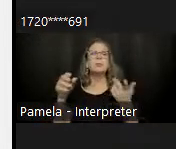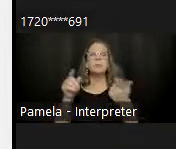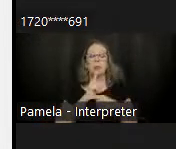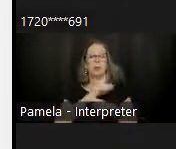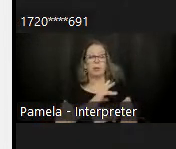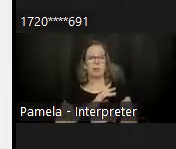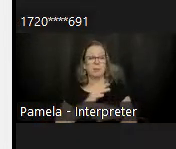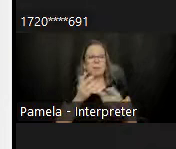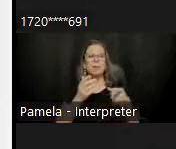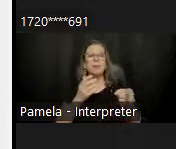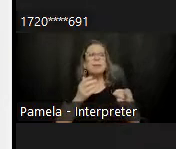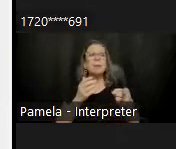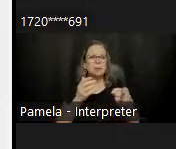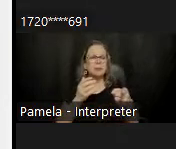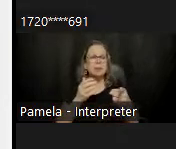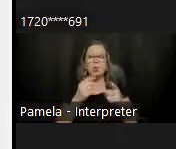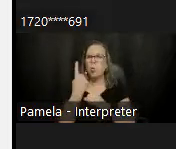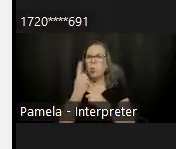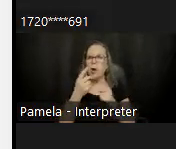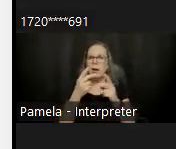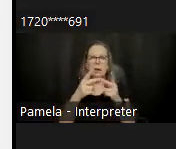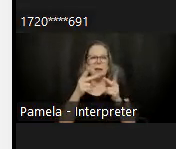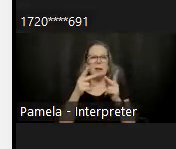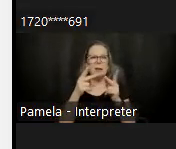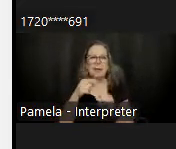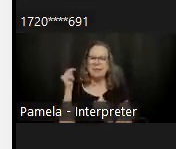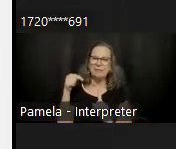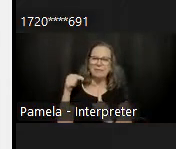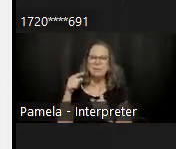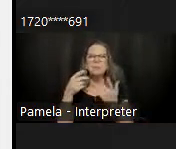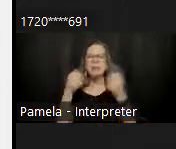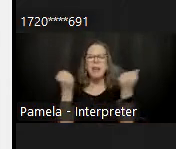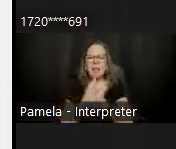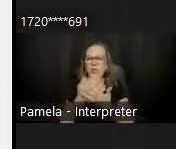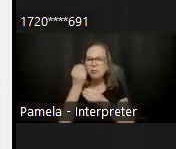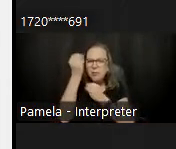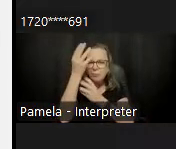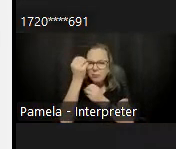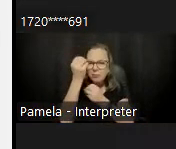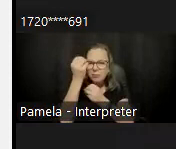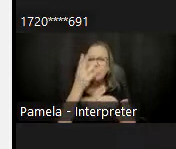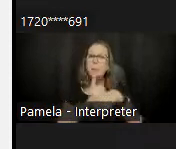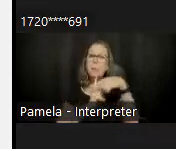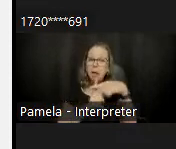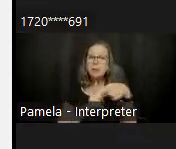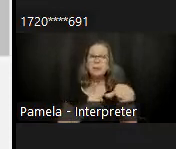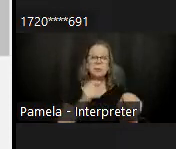great about this is that it's a one-stop shop for all of the Access and Functional Needs training. But in